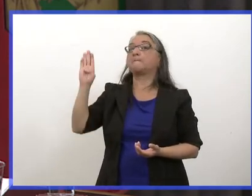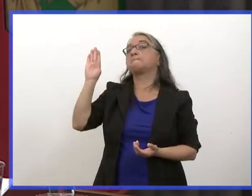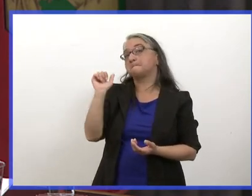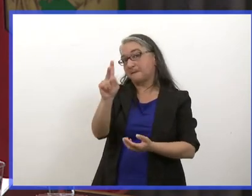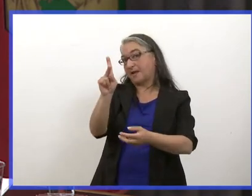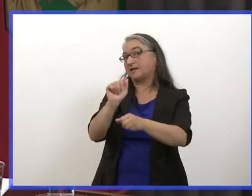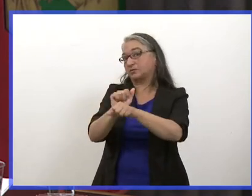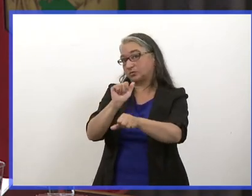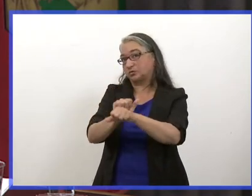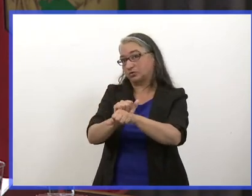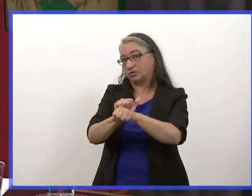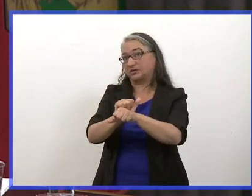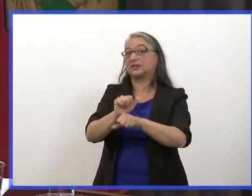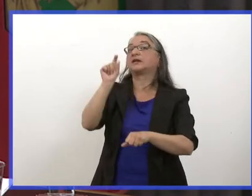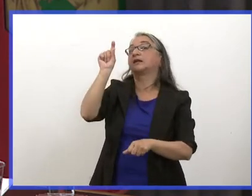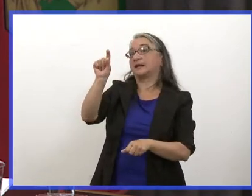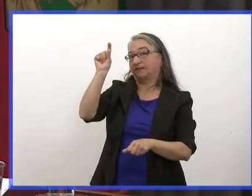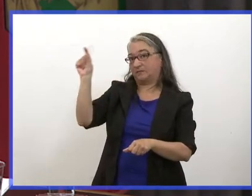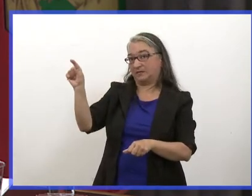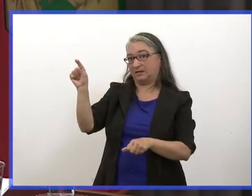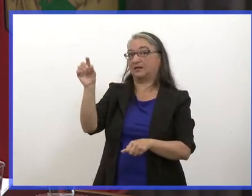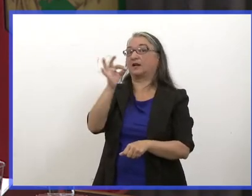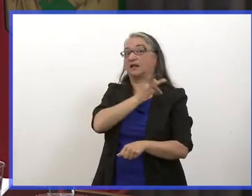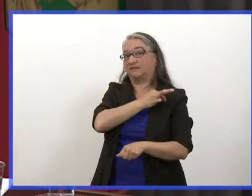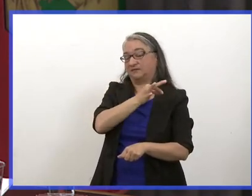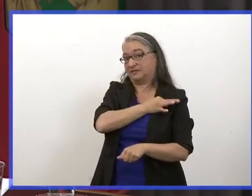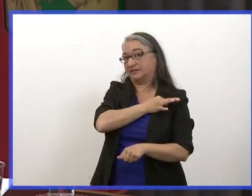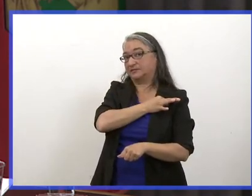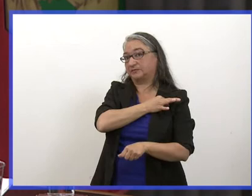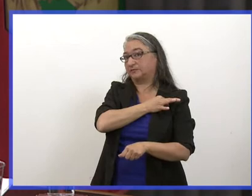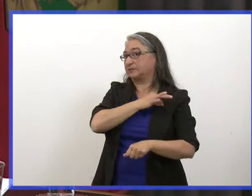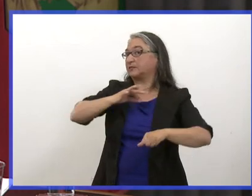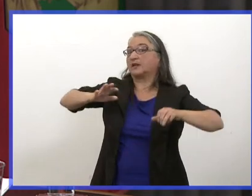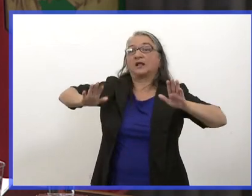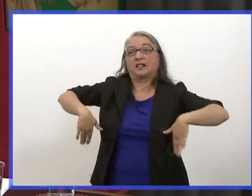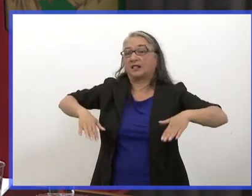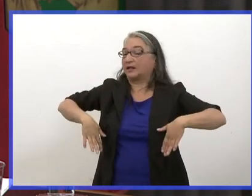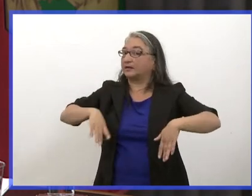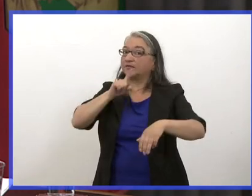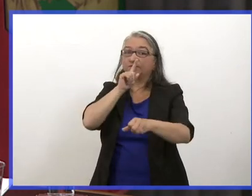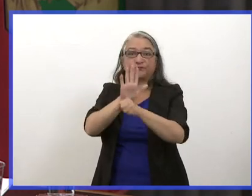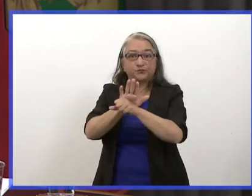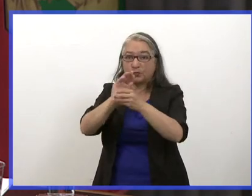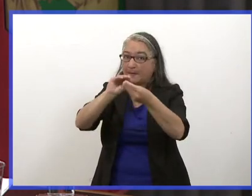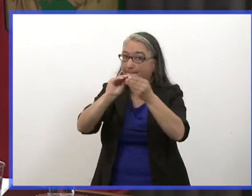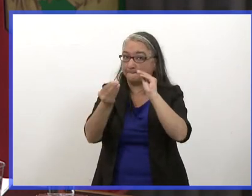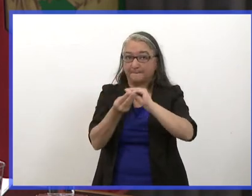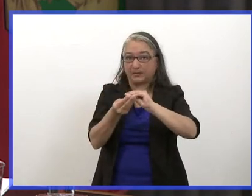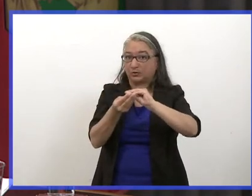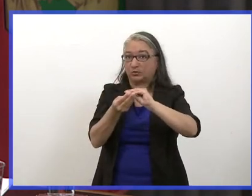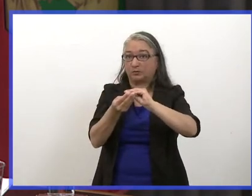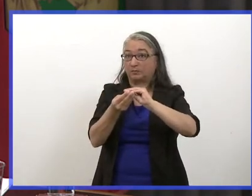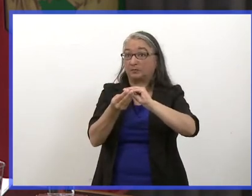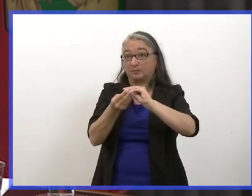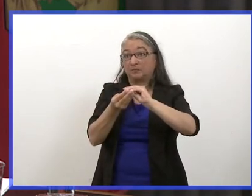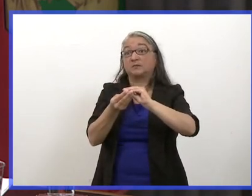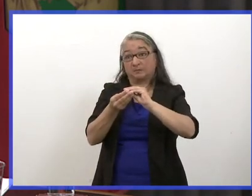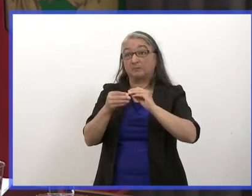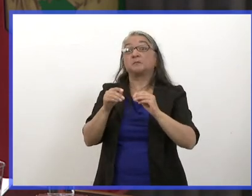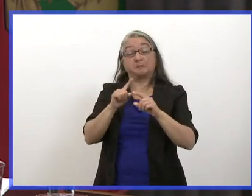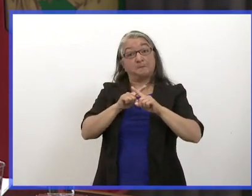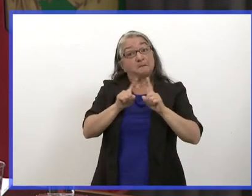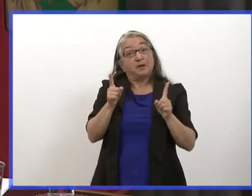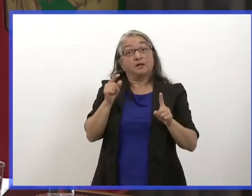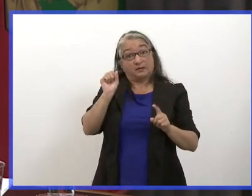you. And yes, I understand that the messaging has already been developed to get out to government employees that whoever